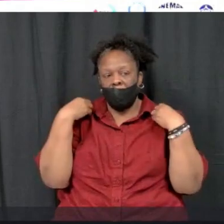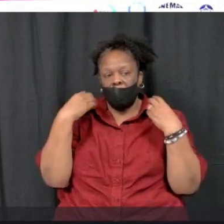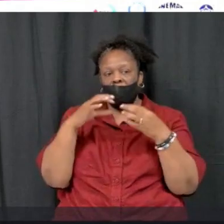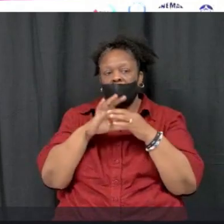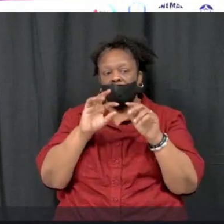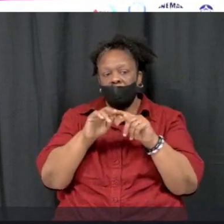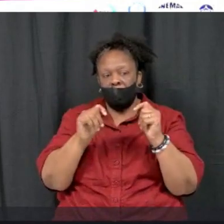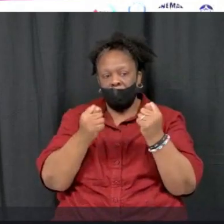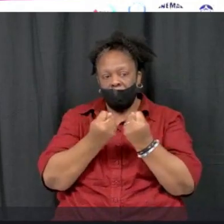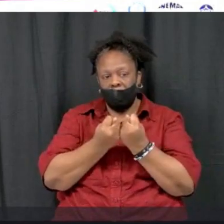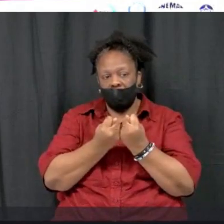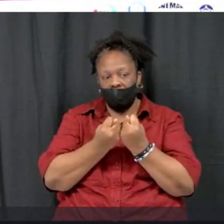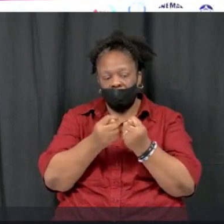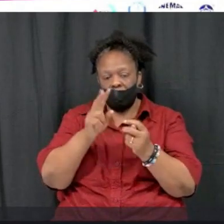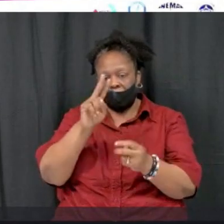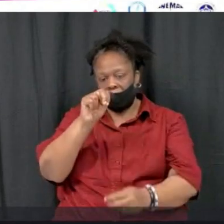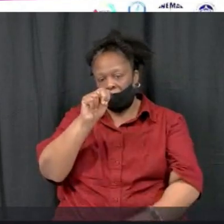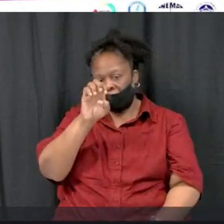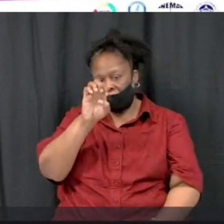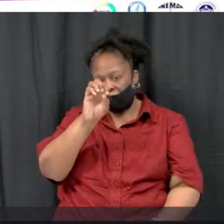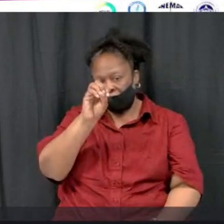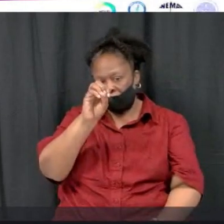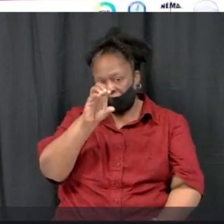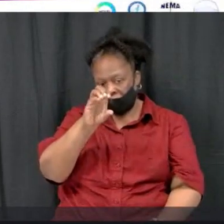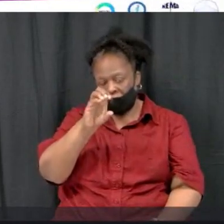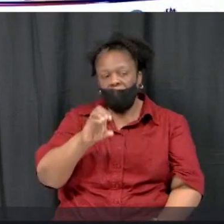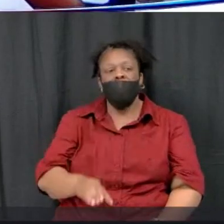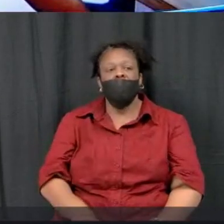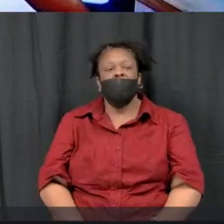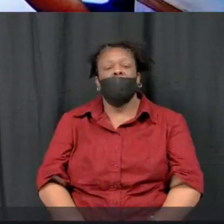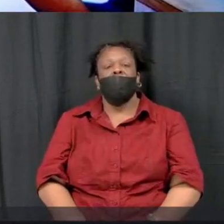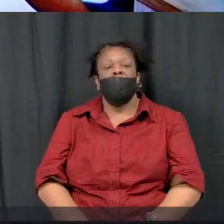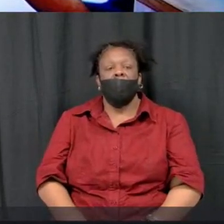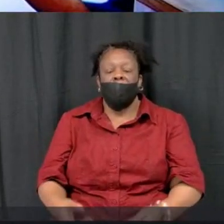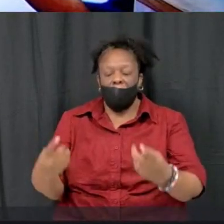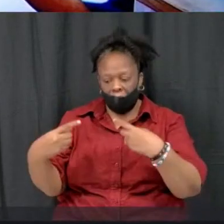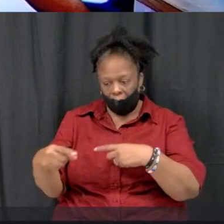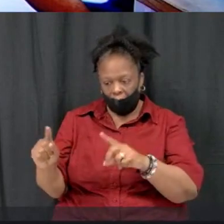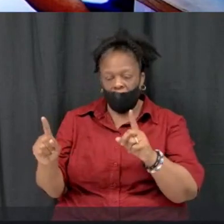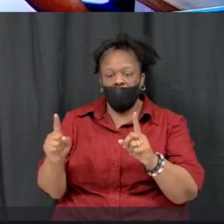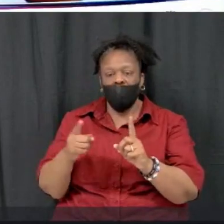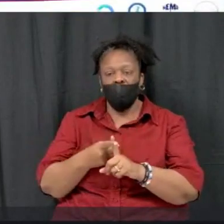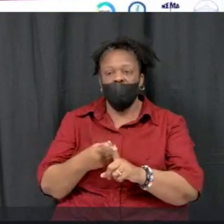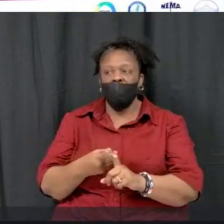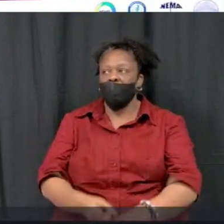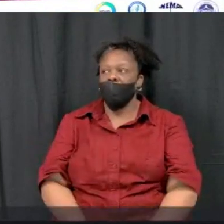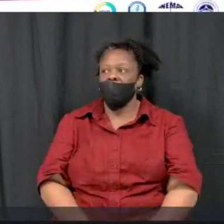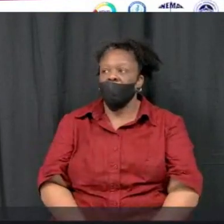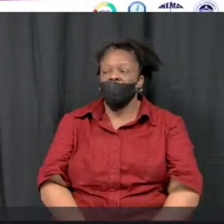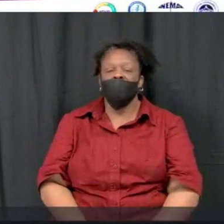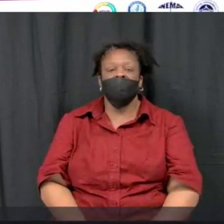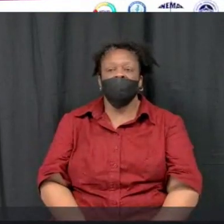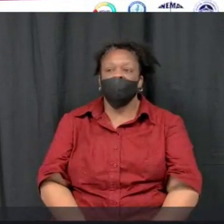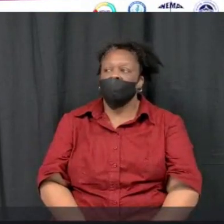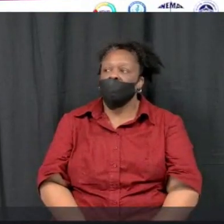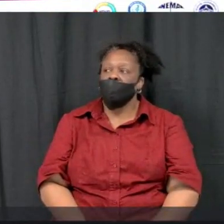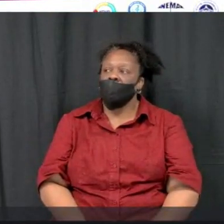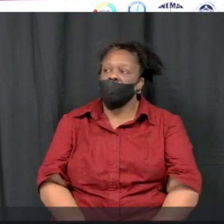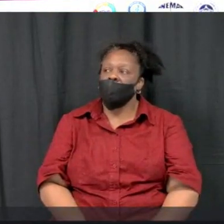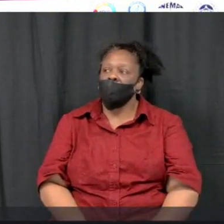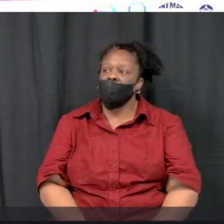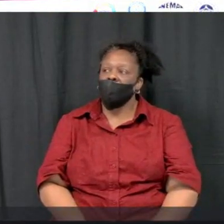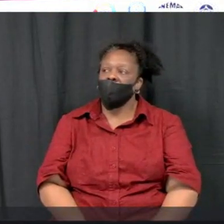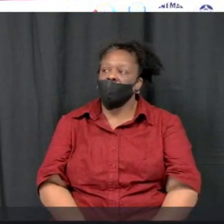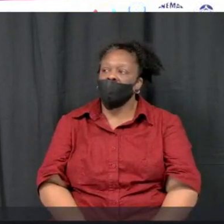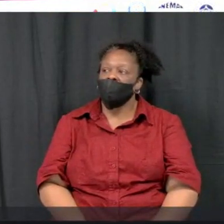the CSM, which I had the pleasure of being at the event as a member of the chamber, but also as a member